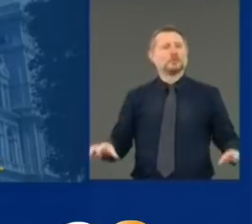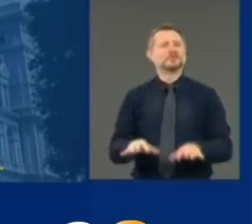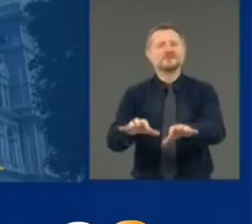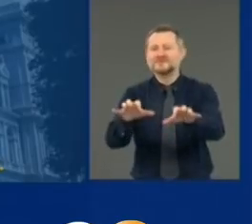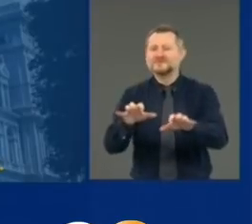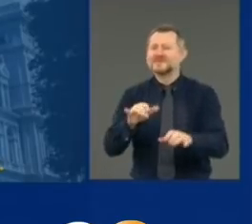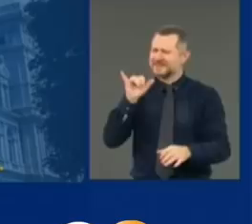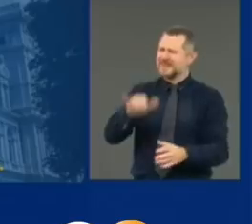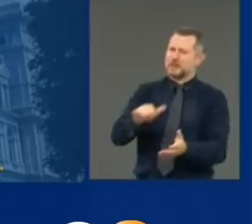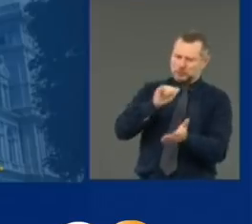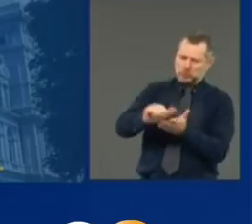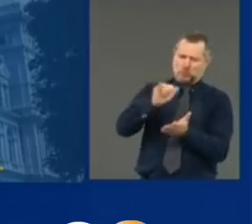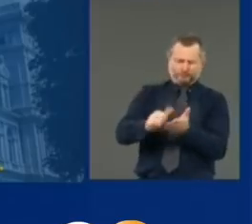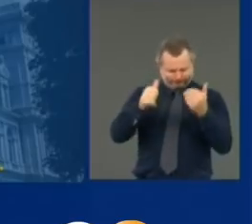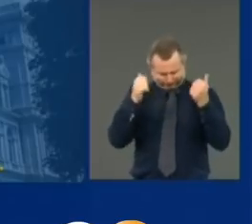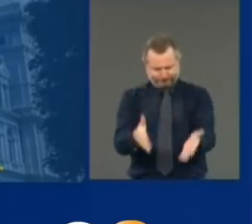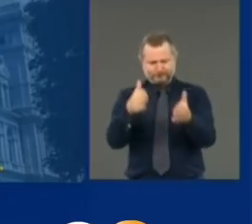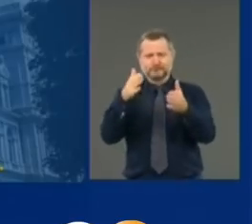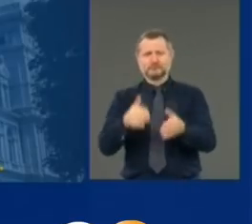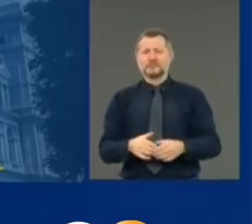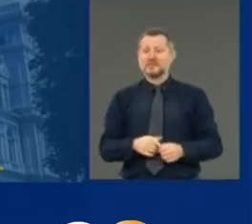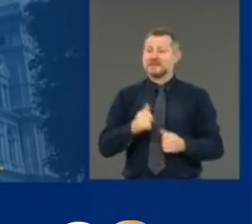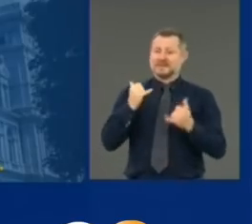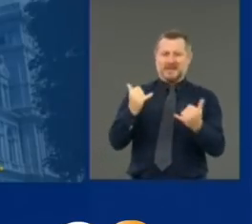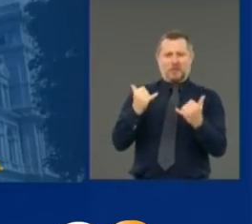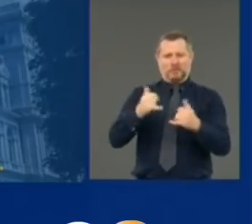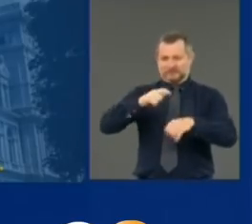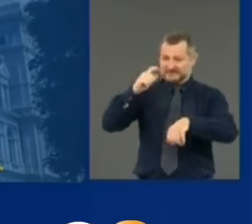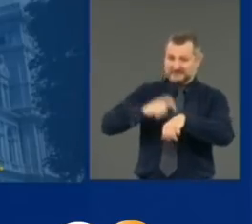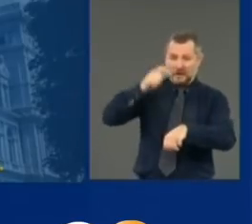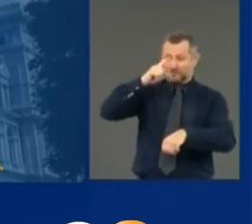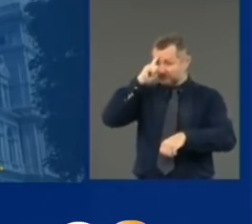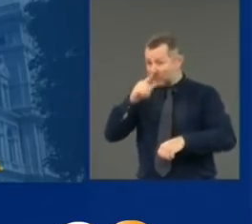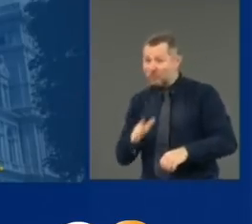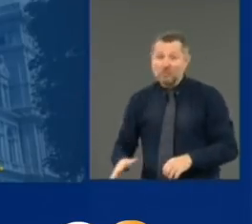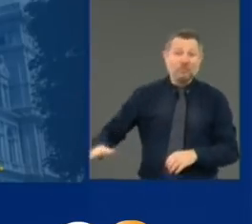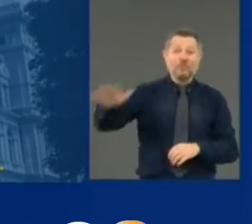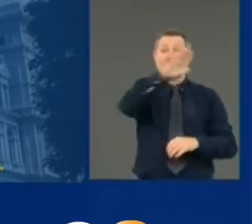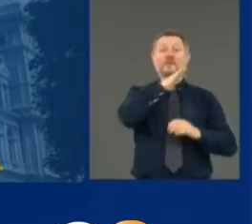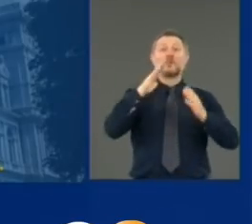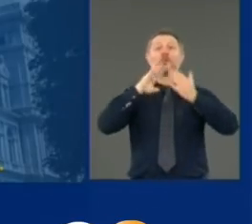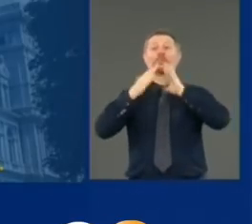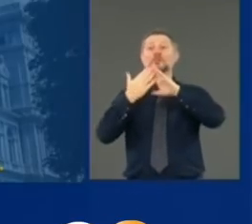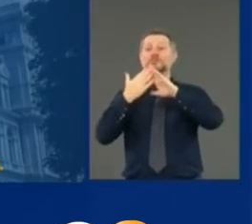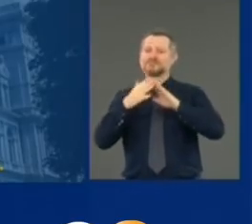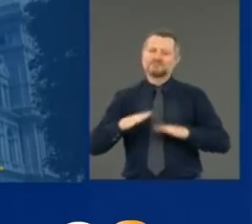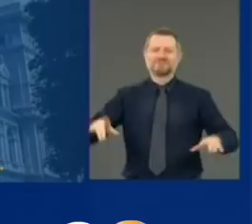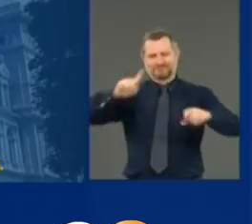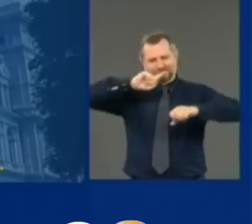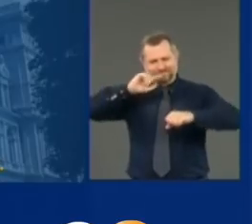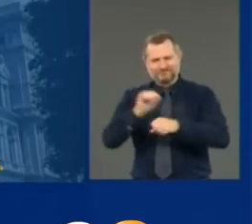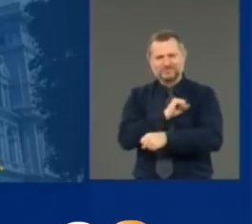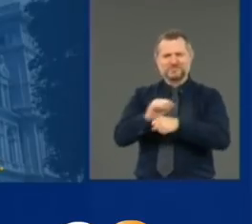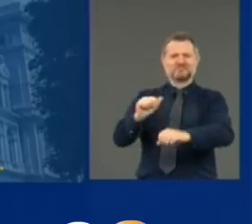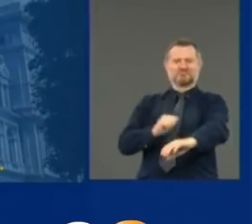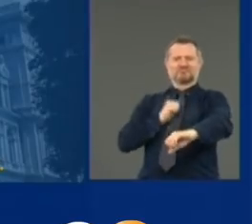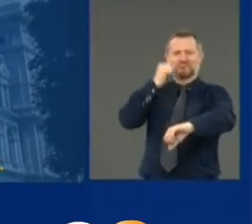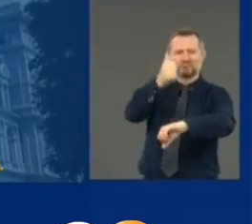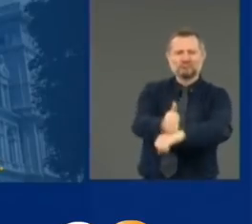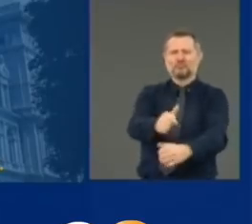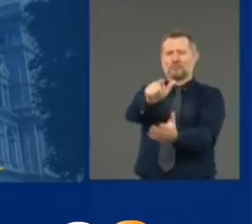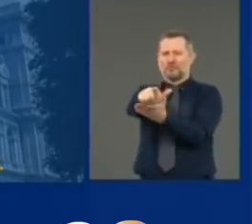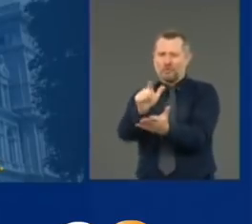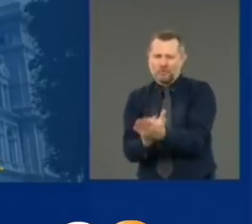York. Now is the time for every community to put pen to paper and enact systemic